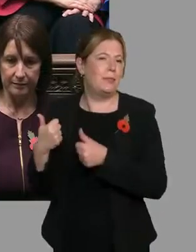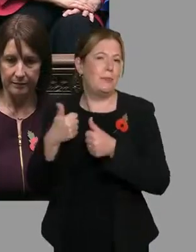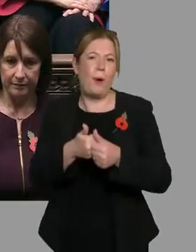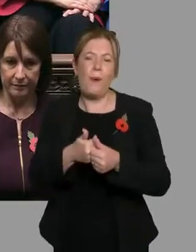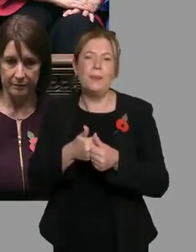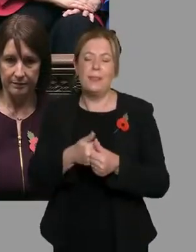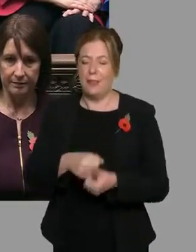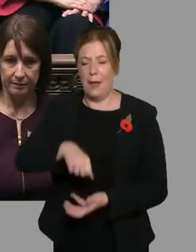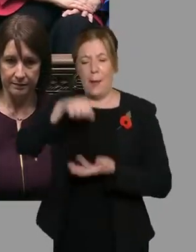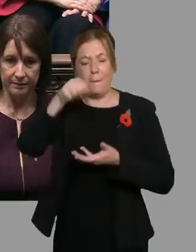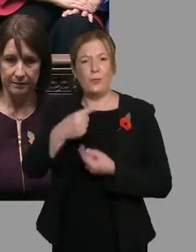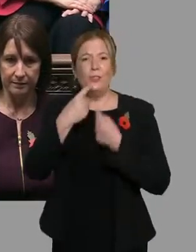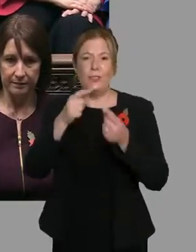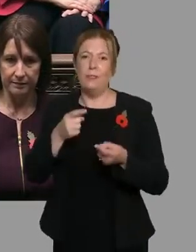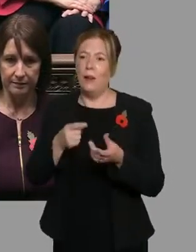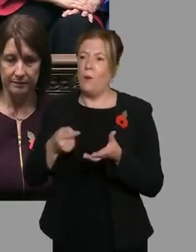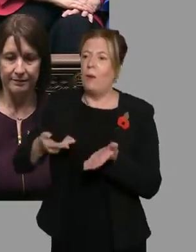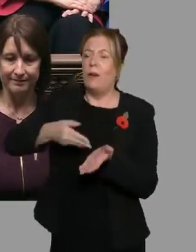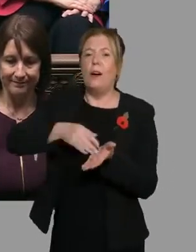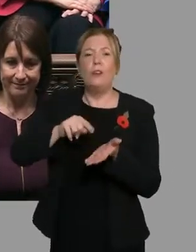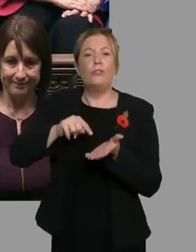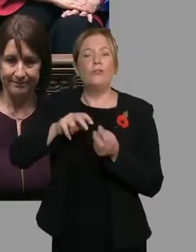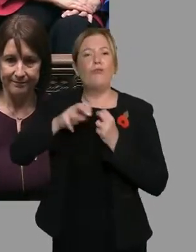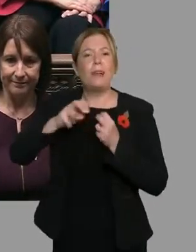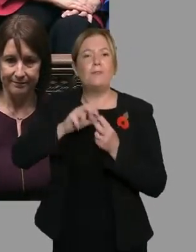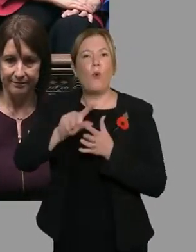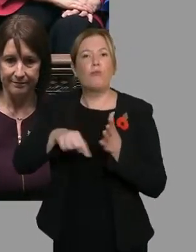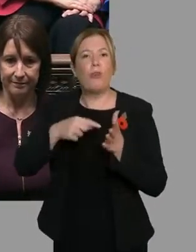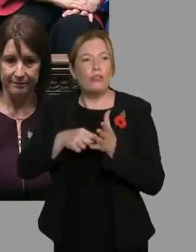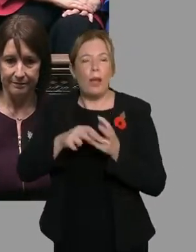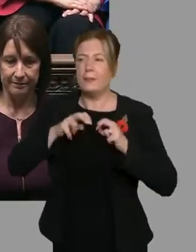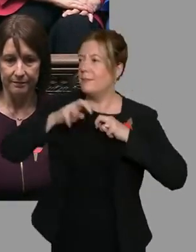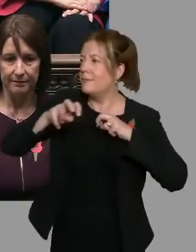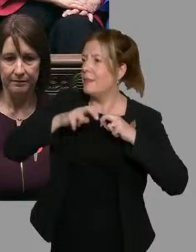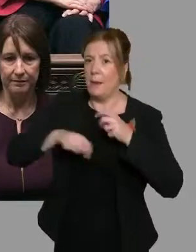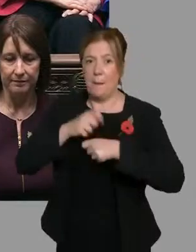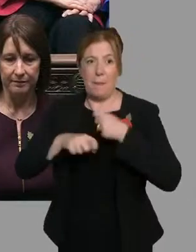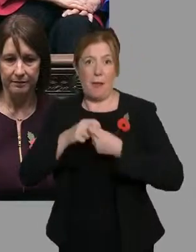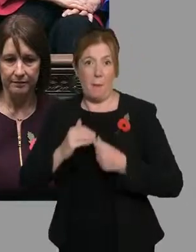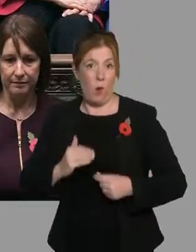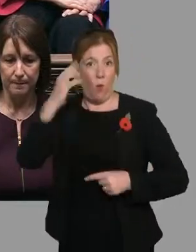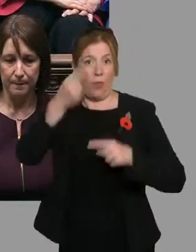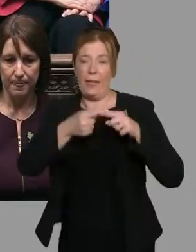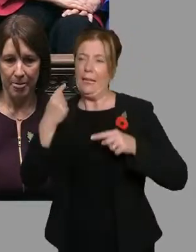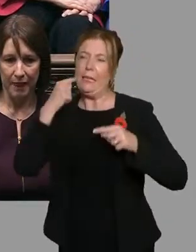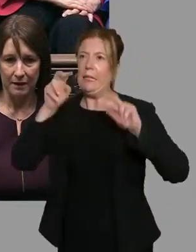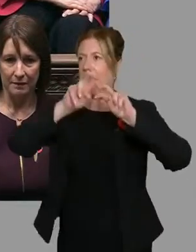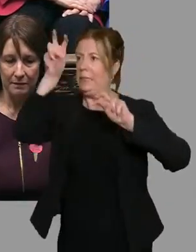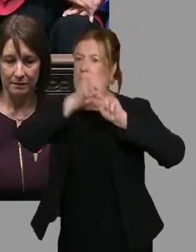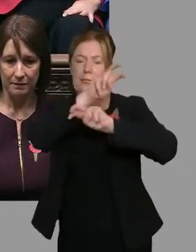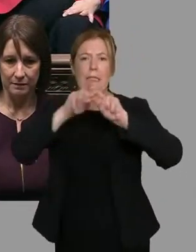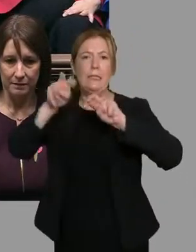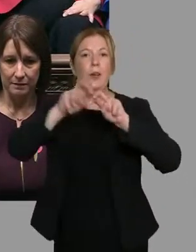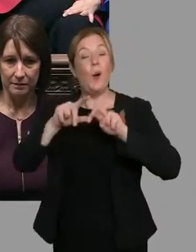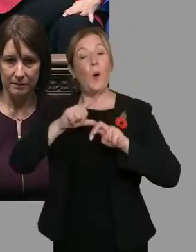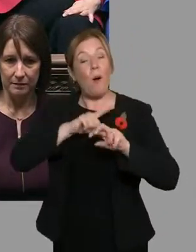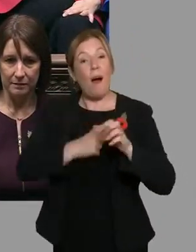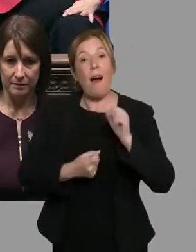transform connectivity across the north of England and drive economic growth. And that includes completing the Wigan to